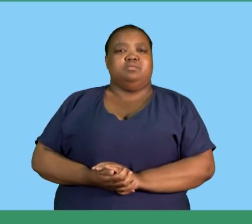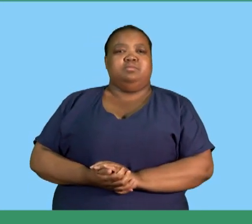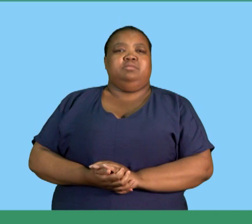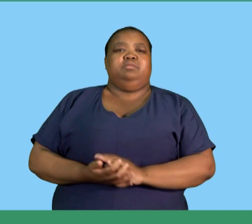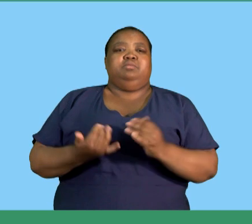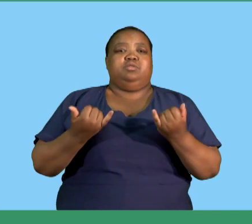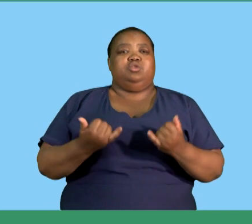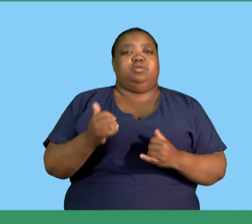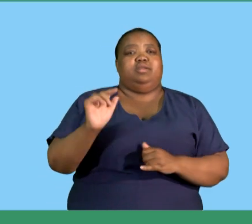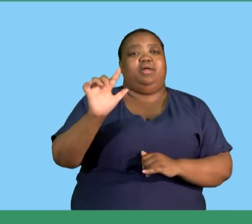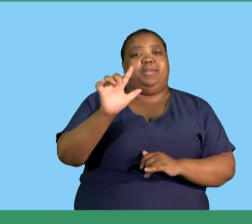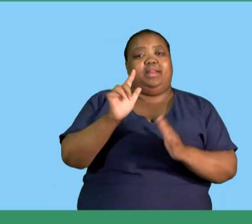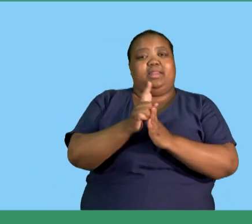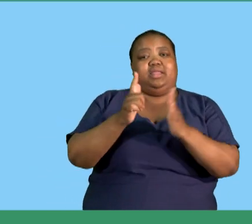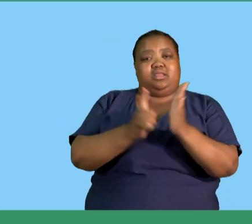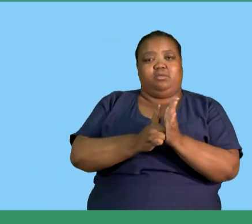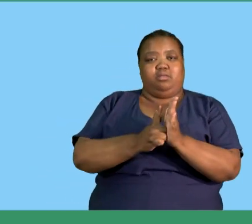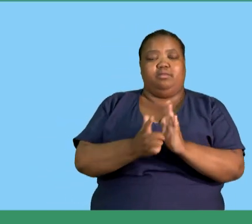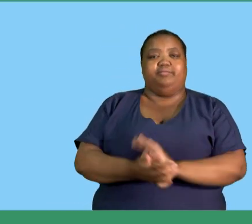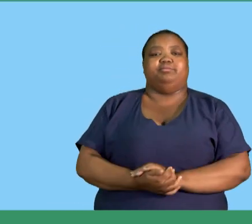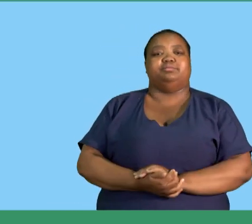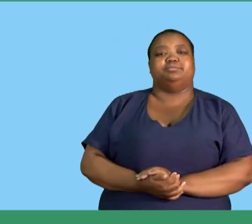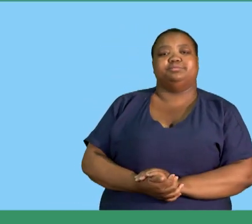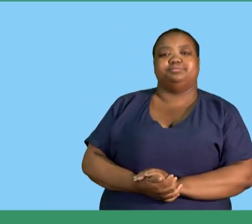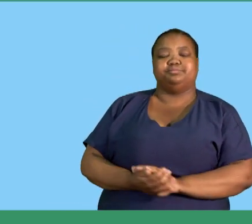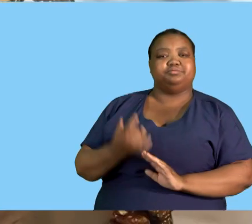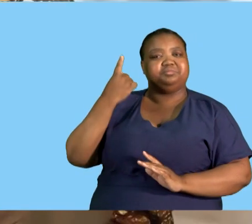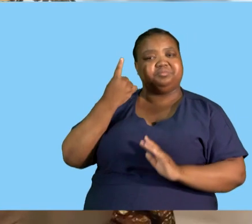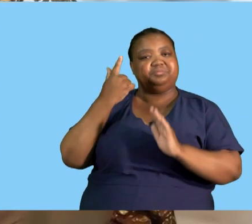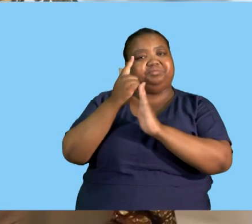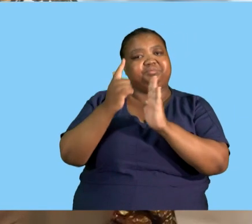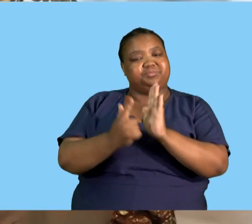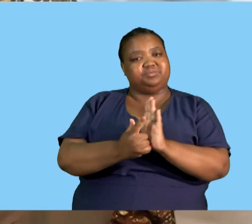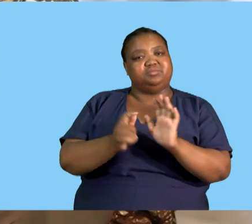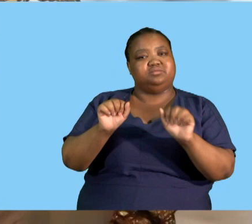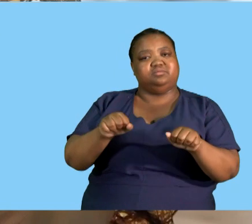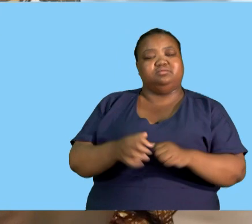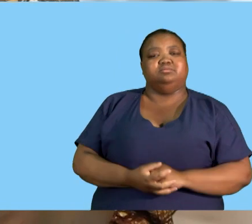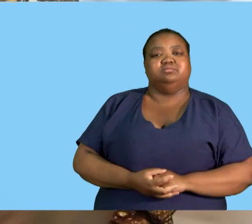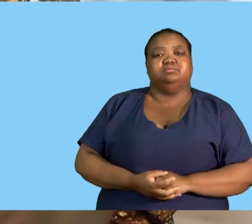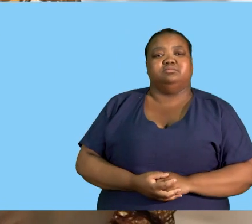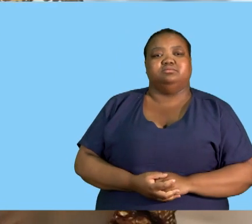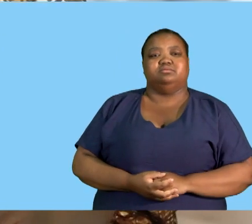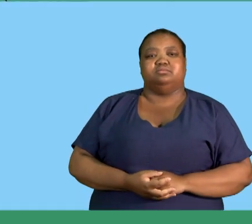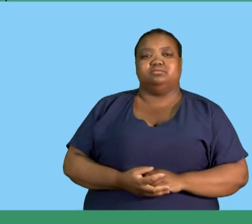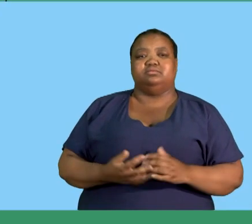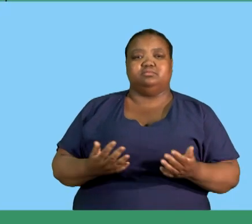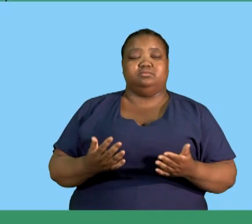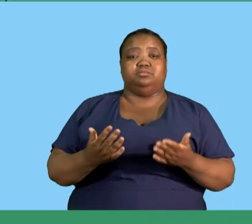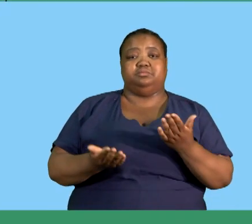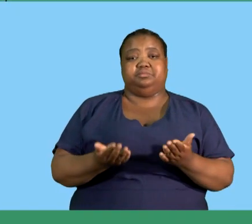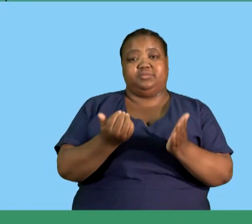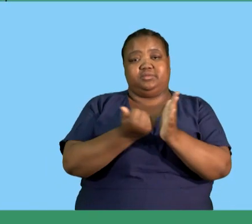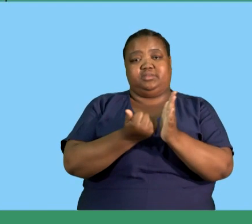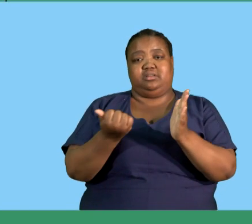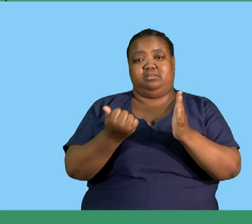which stands for legal. Right, so think of legislation. Right, so it says here, certain